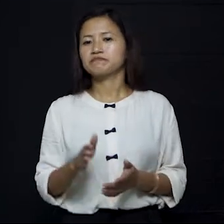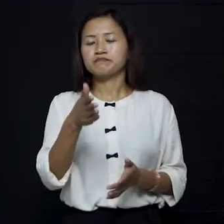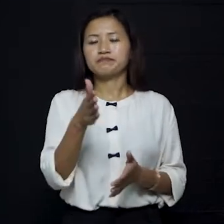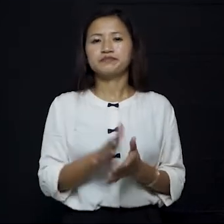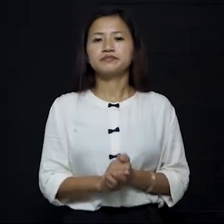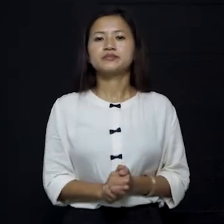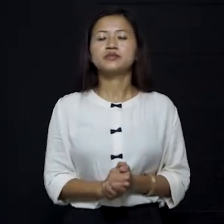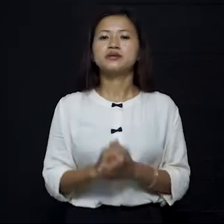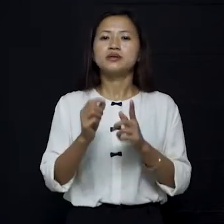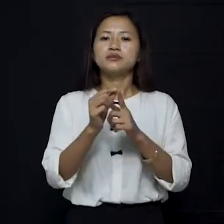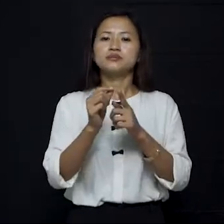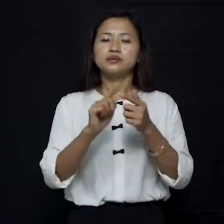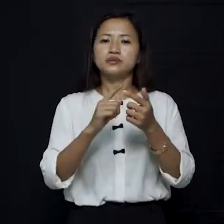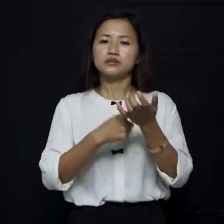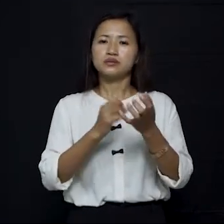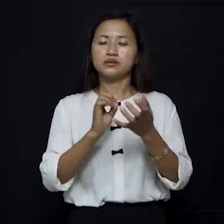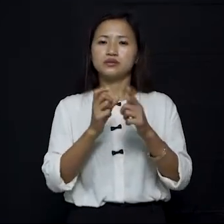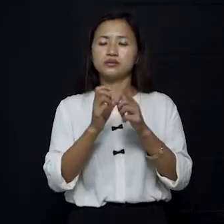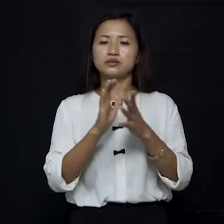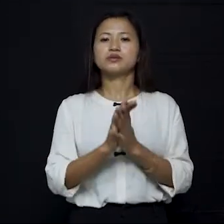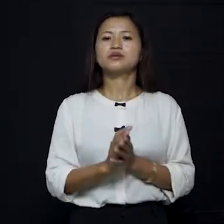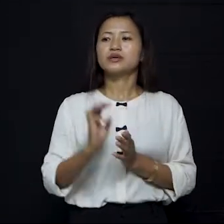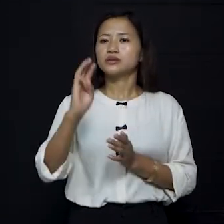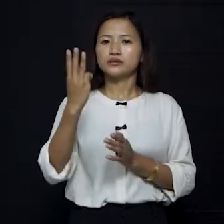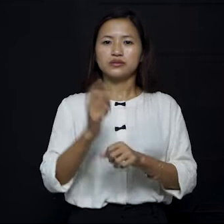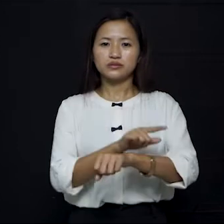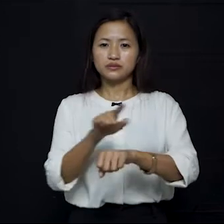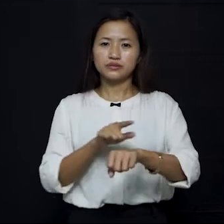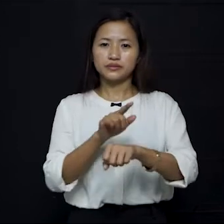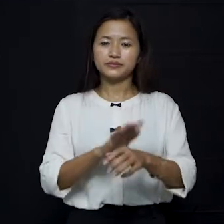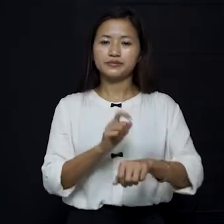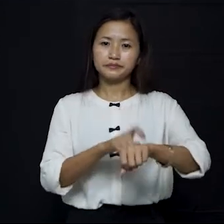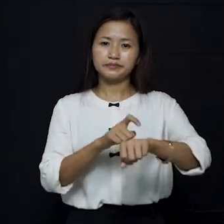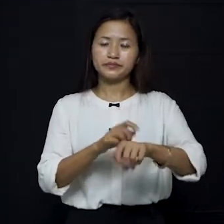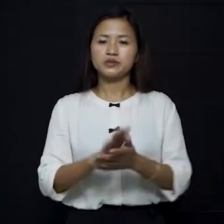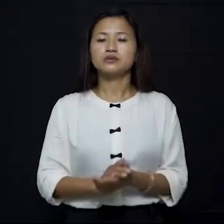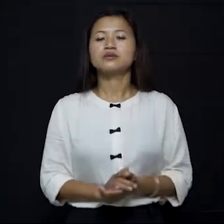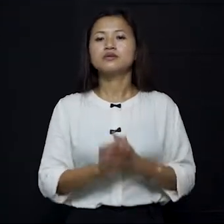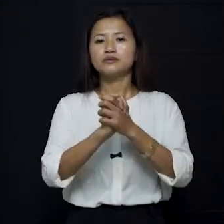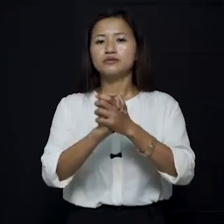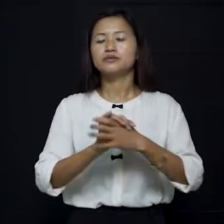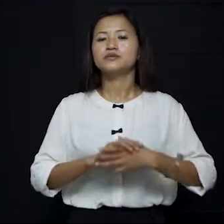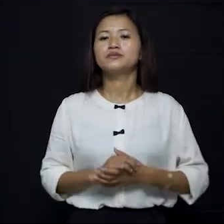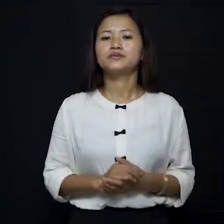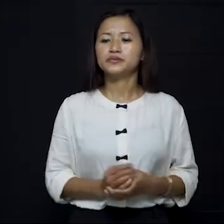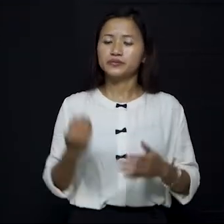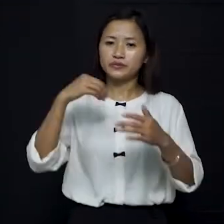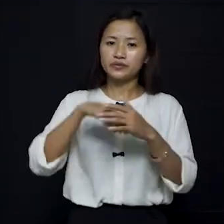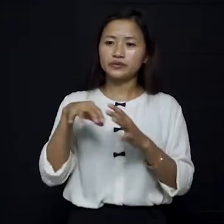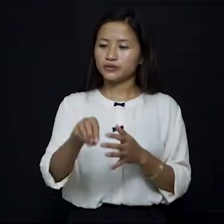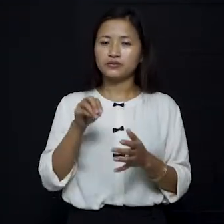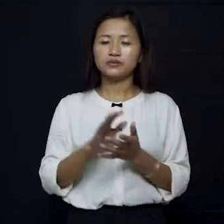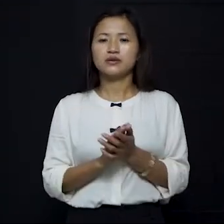period a thing which stretches over 3 hours time, okay? 3 hours time to your friend. So we will get into